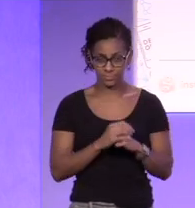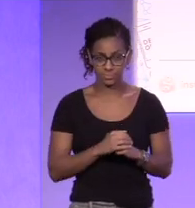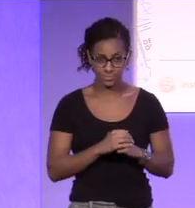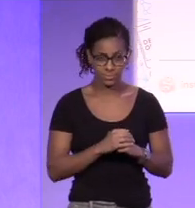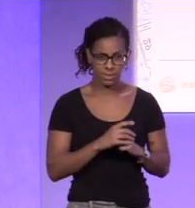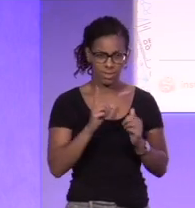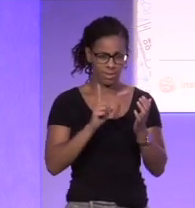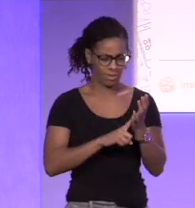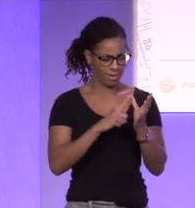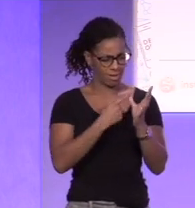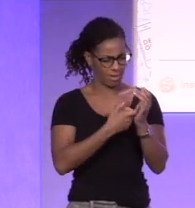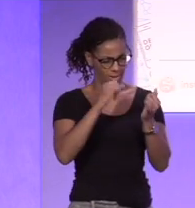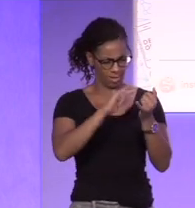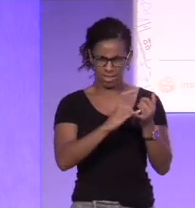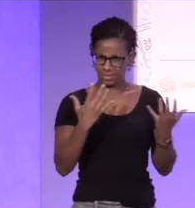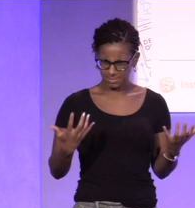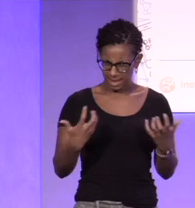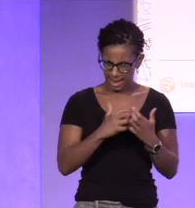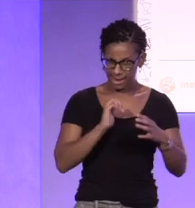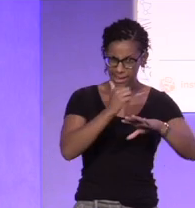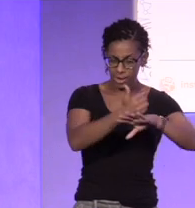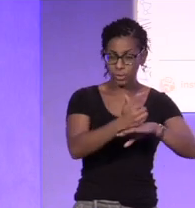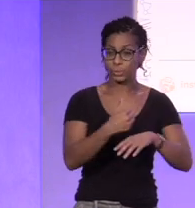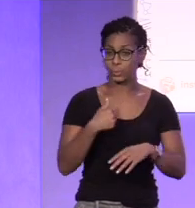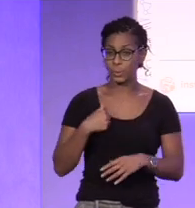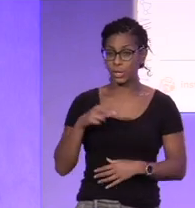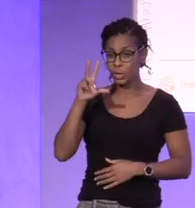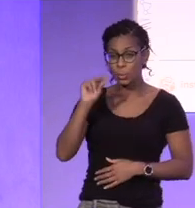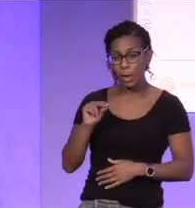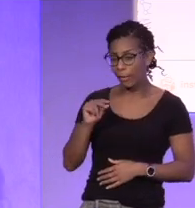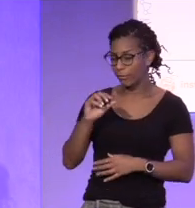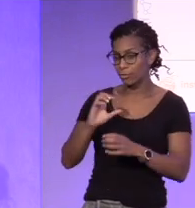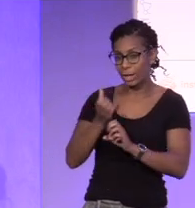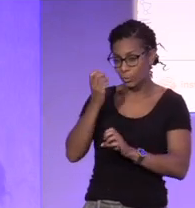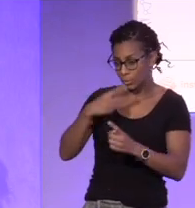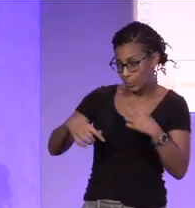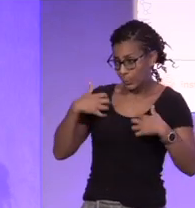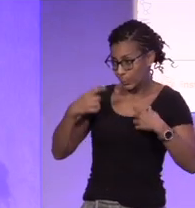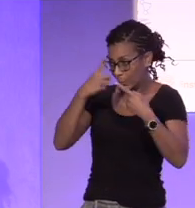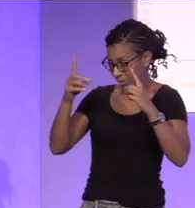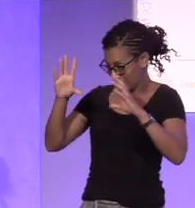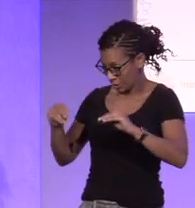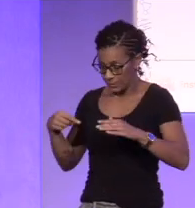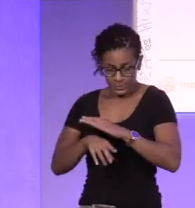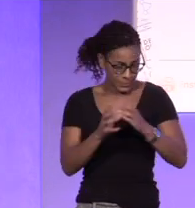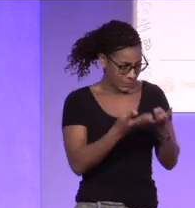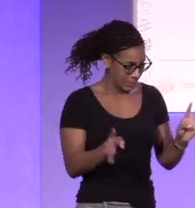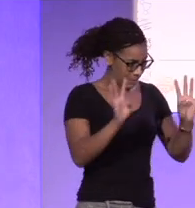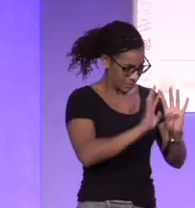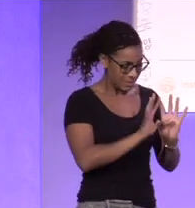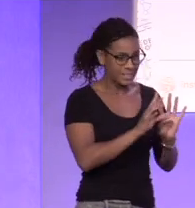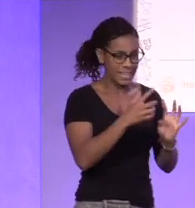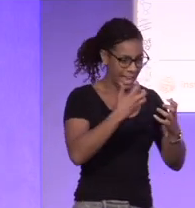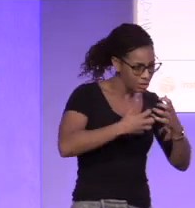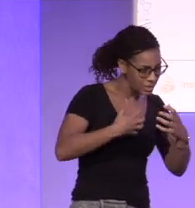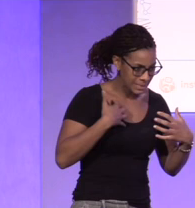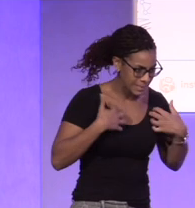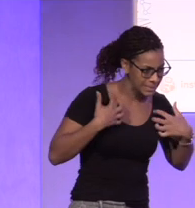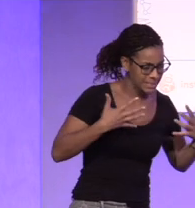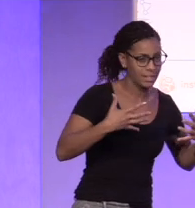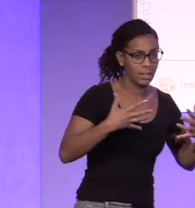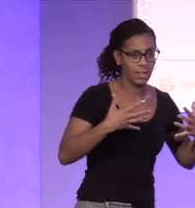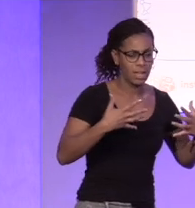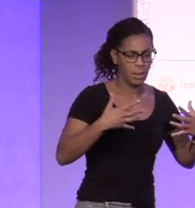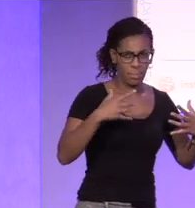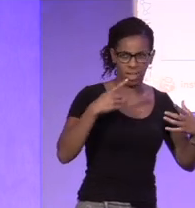together, enthusiastic graduates straight out of university and some engineering veterans. And when we came together, so much had changed. So we decided to have a